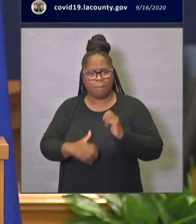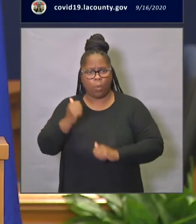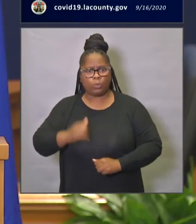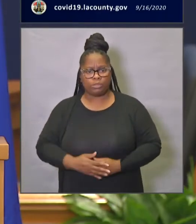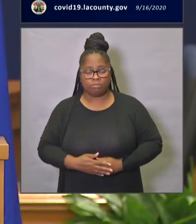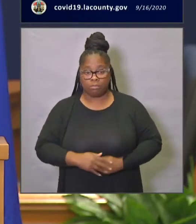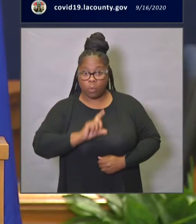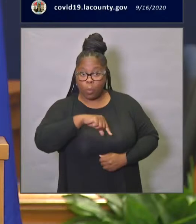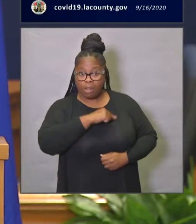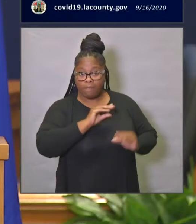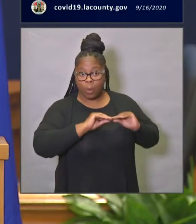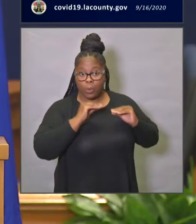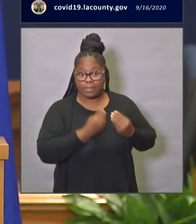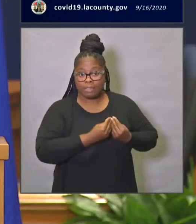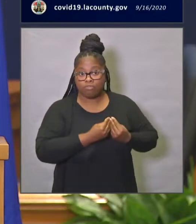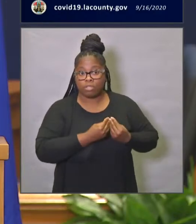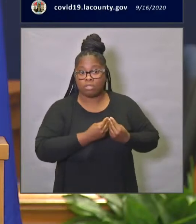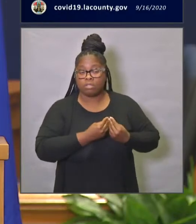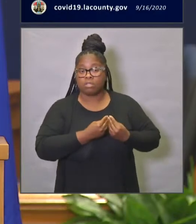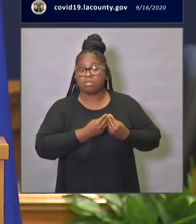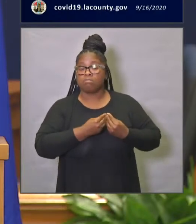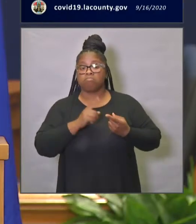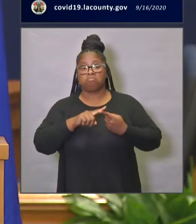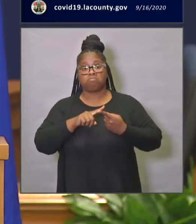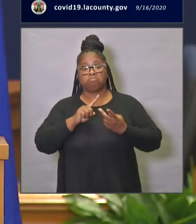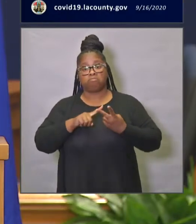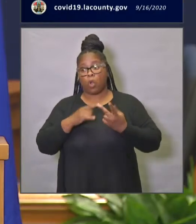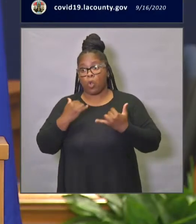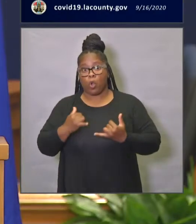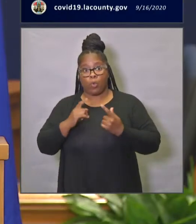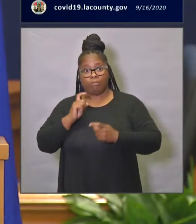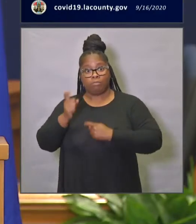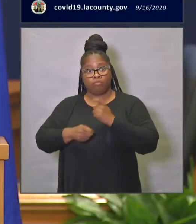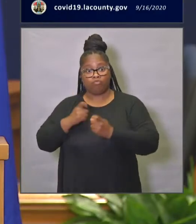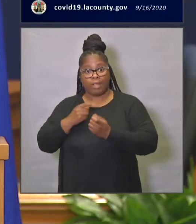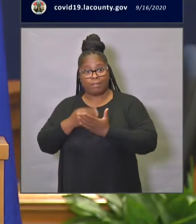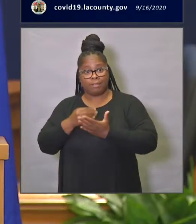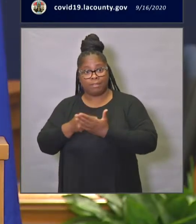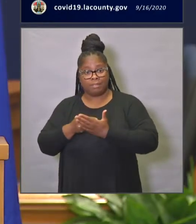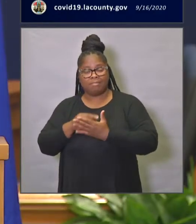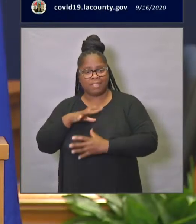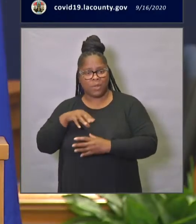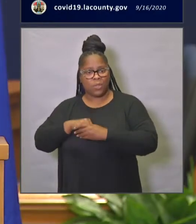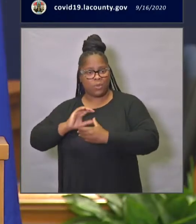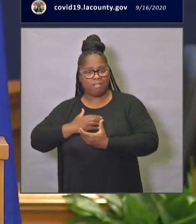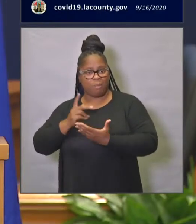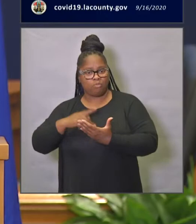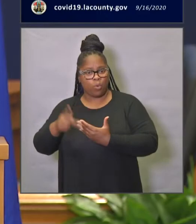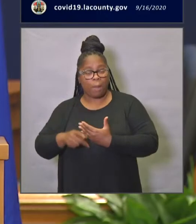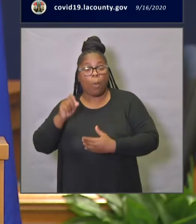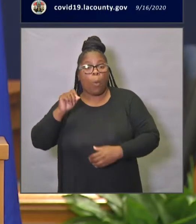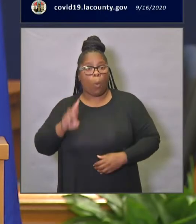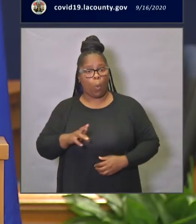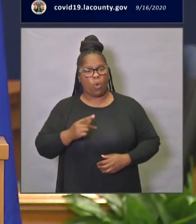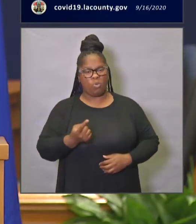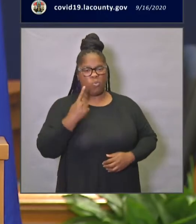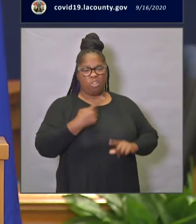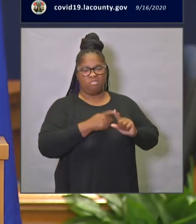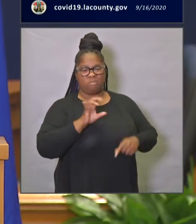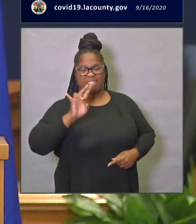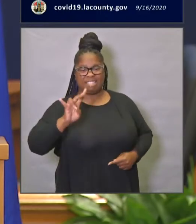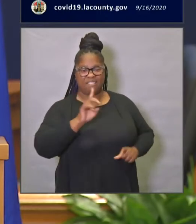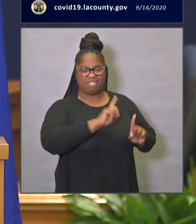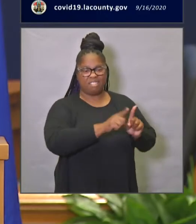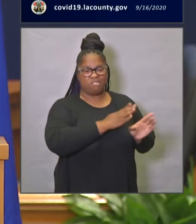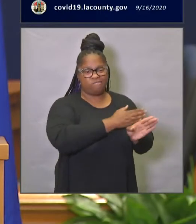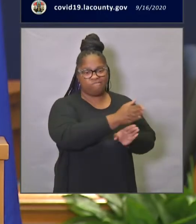Eligible organizations are current grantees of our county's organizational grant program and/or grantees of one of the 7 municipal